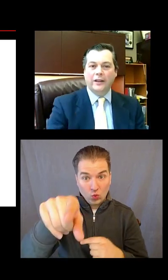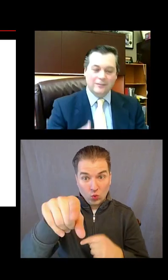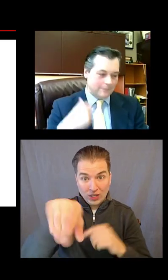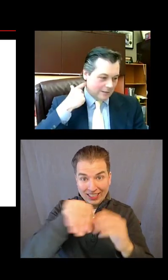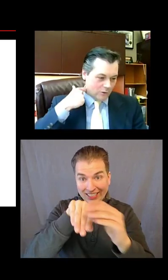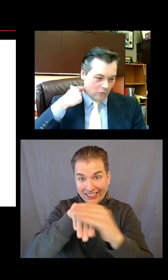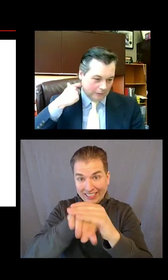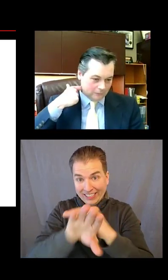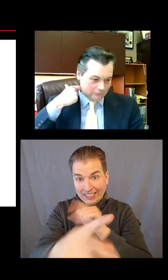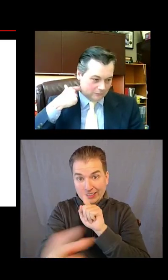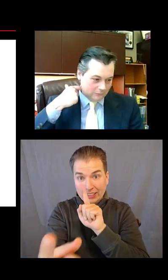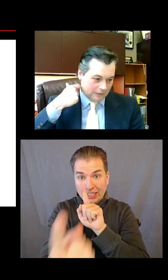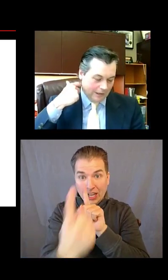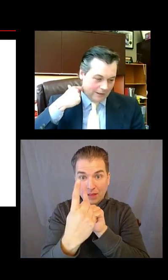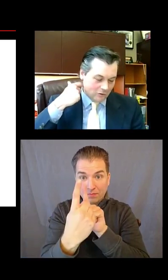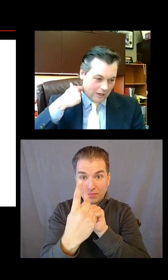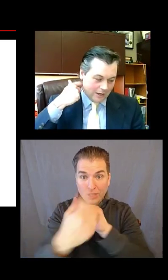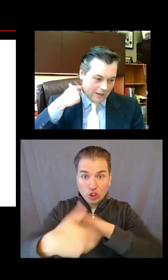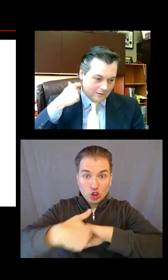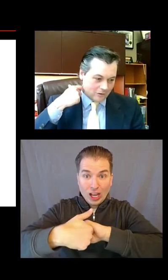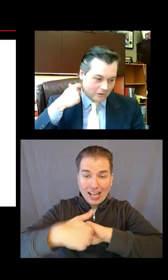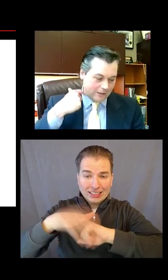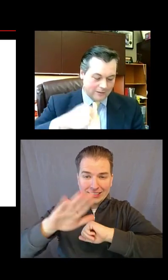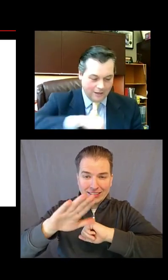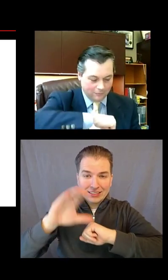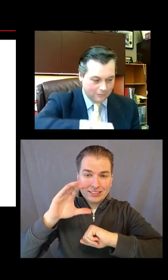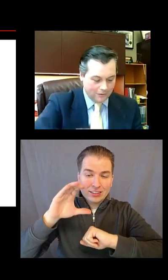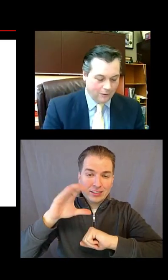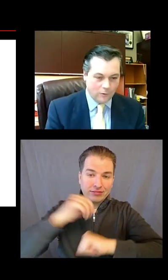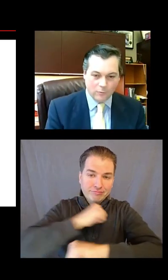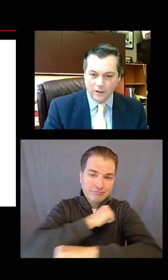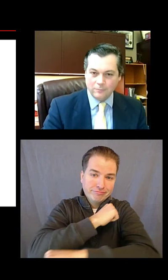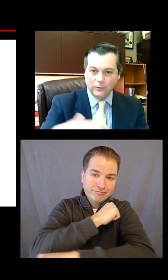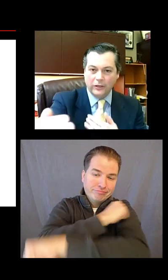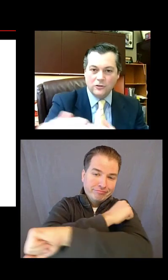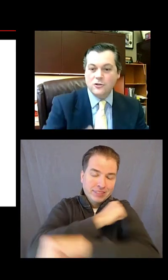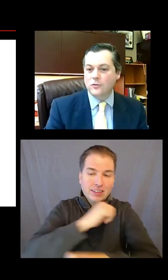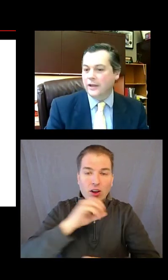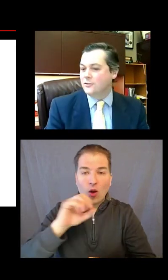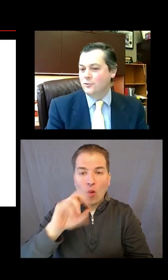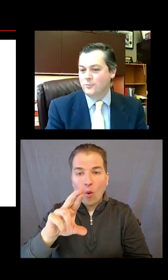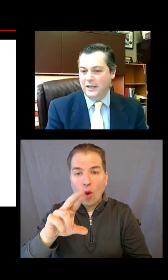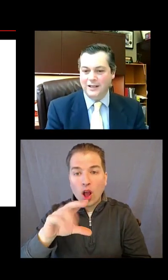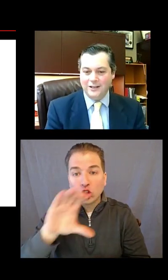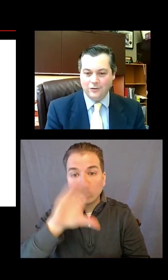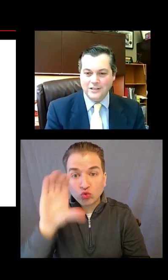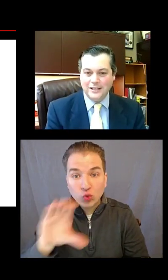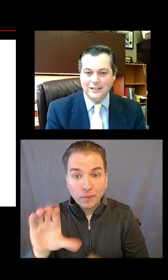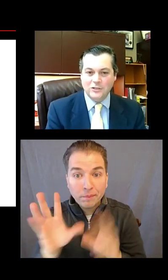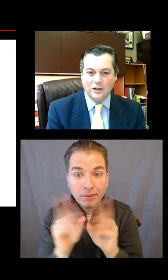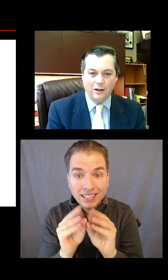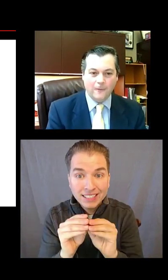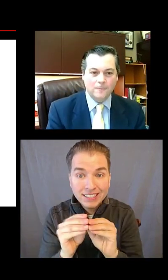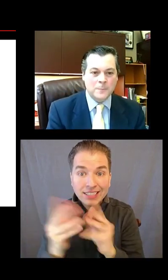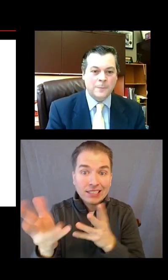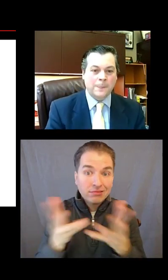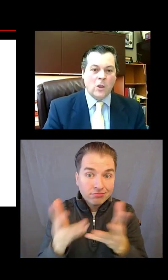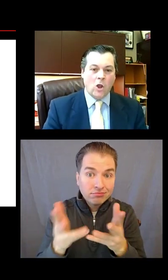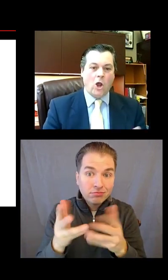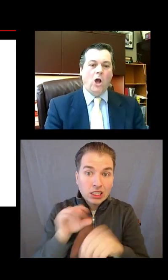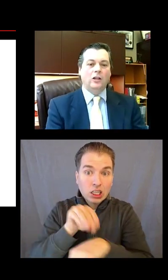you walk in my door and I shake hands, or I now elbow bump, or we do a Zoom meeting or a Teams